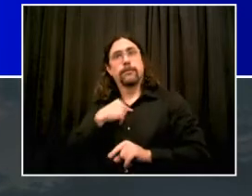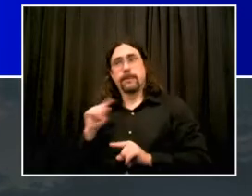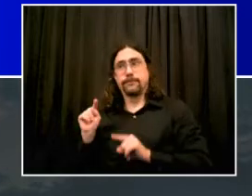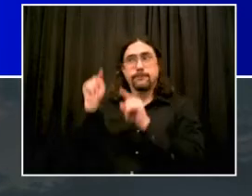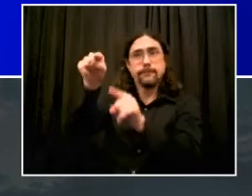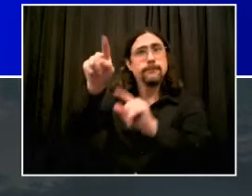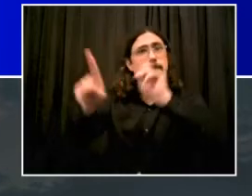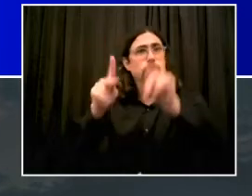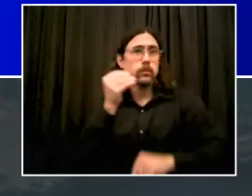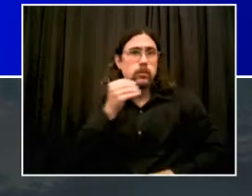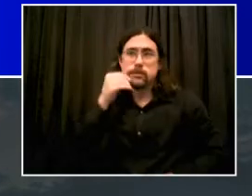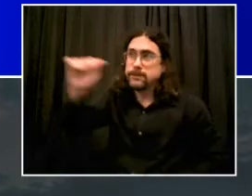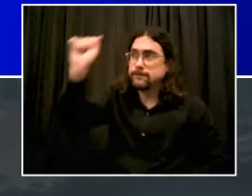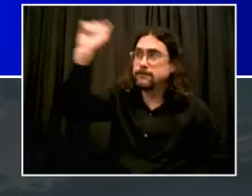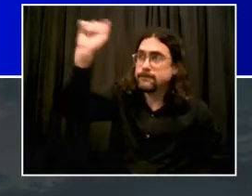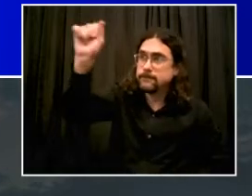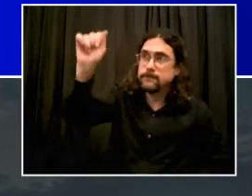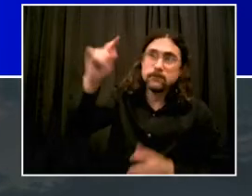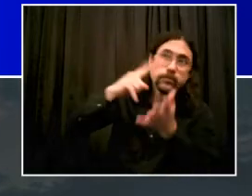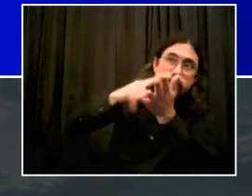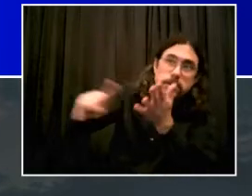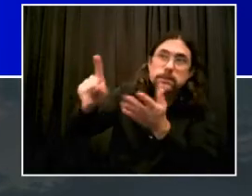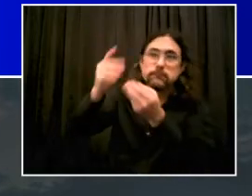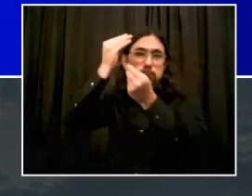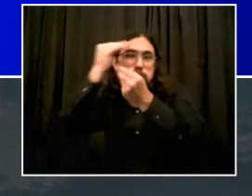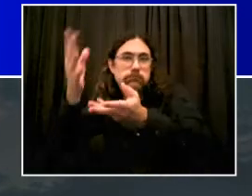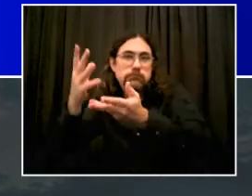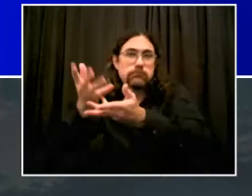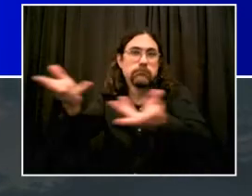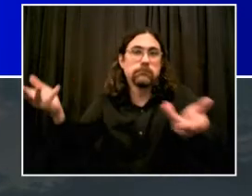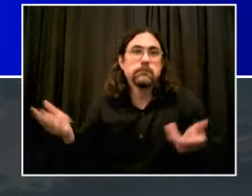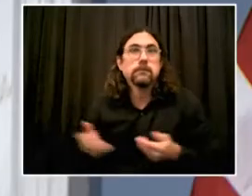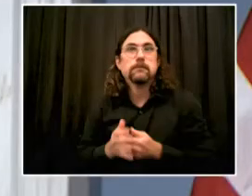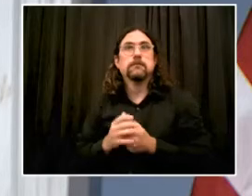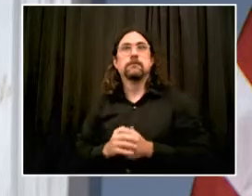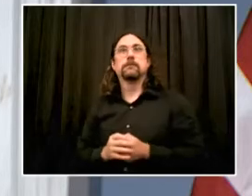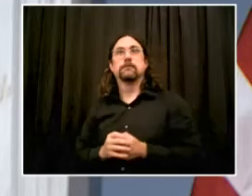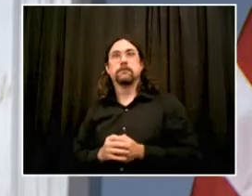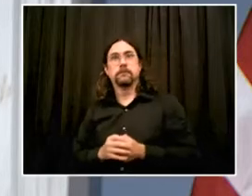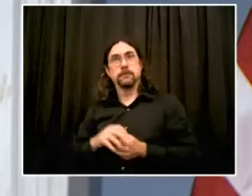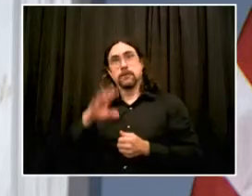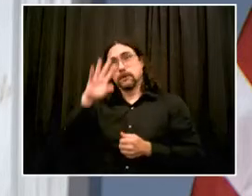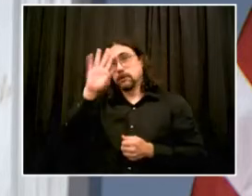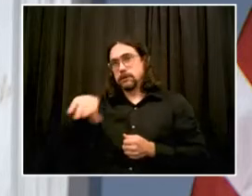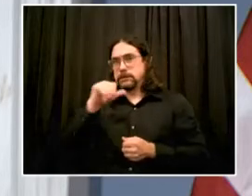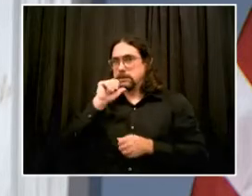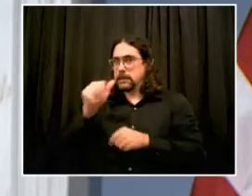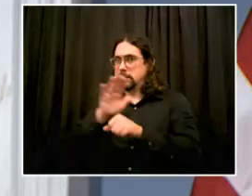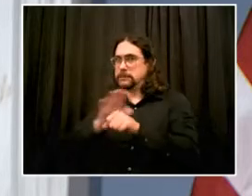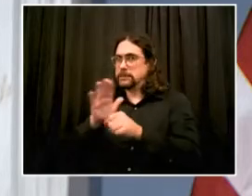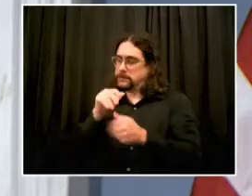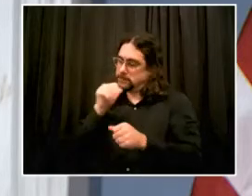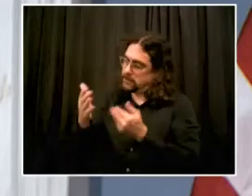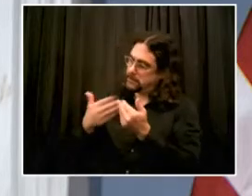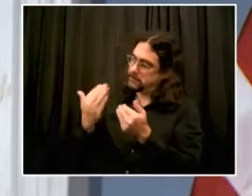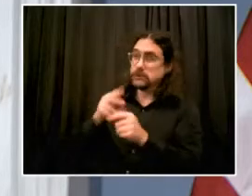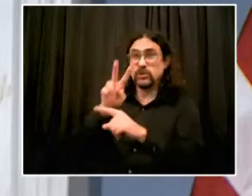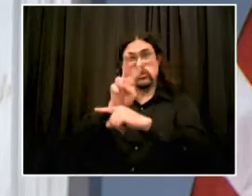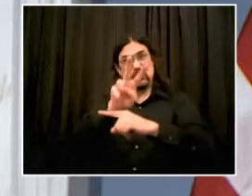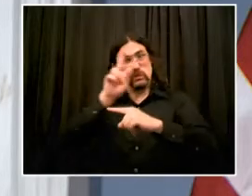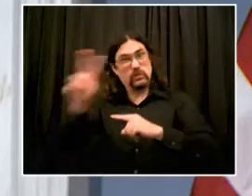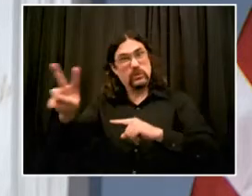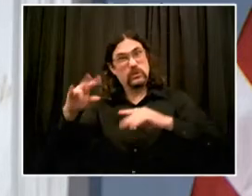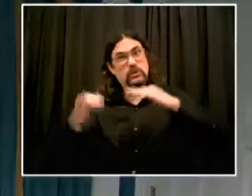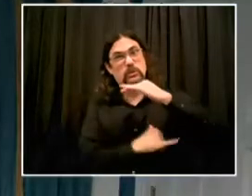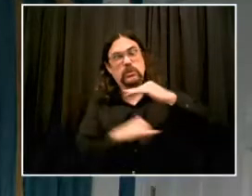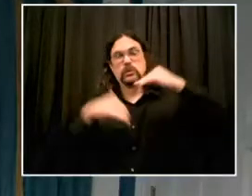get through a 2-week period of safe separation, but it's incredibly important, and we are going to do everything in our power to help you. Thank you, sir. Thank